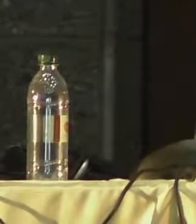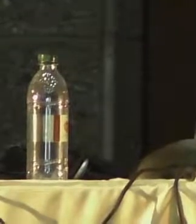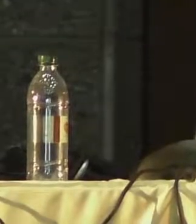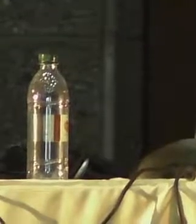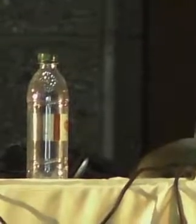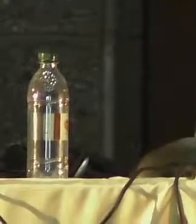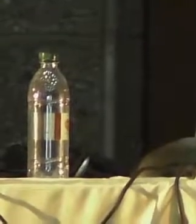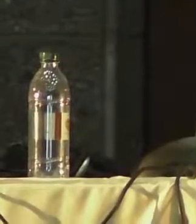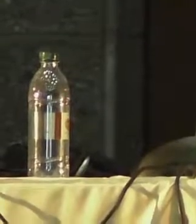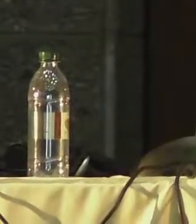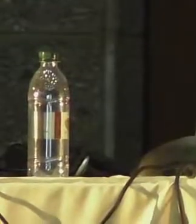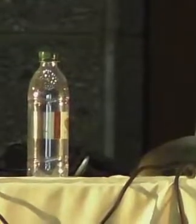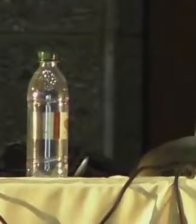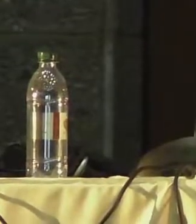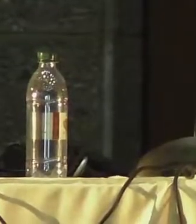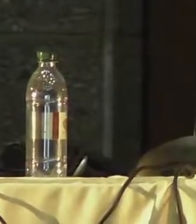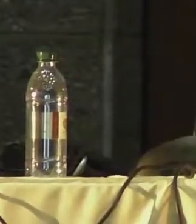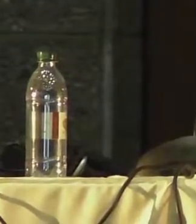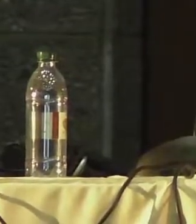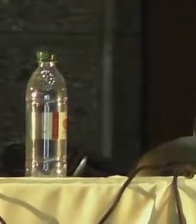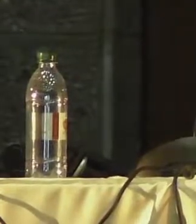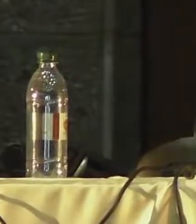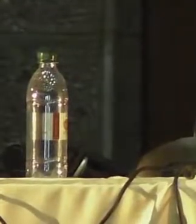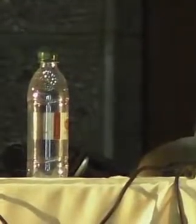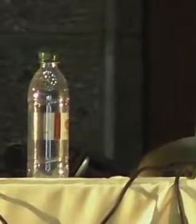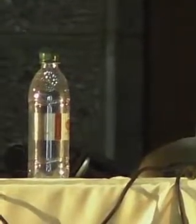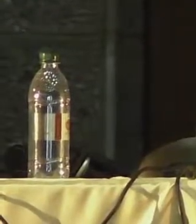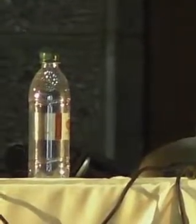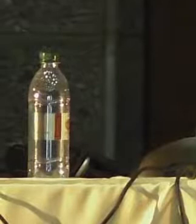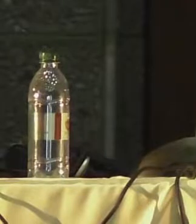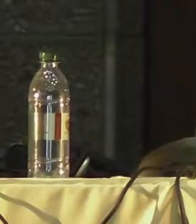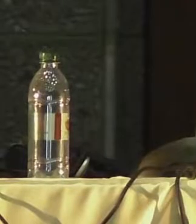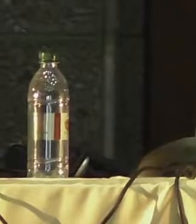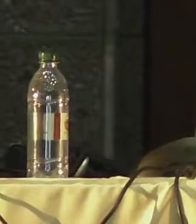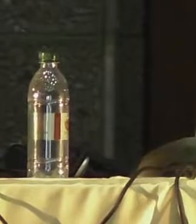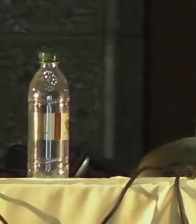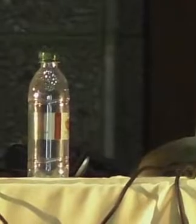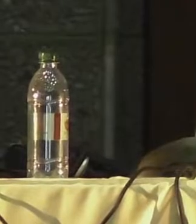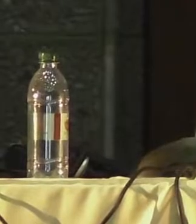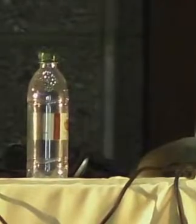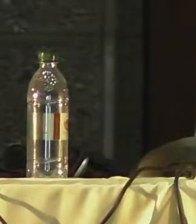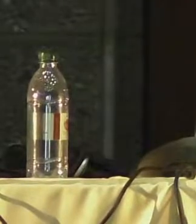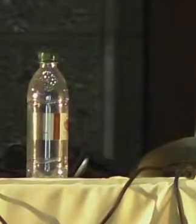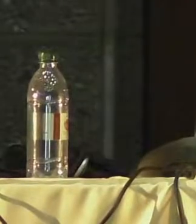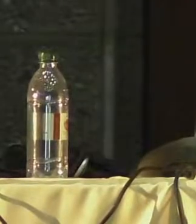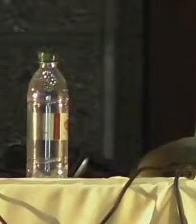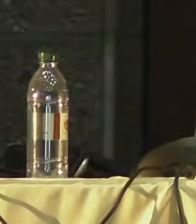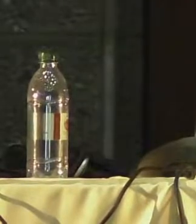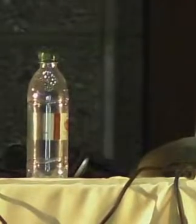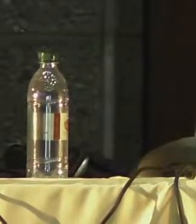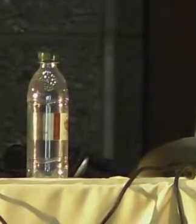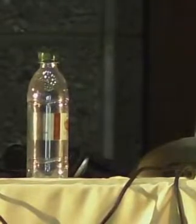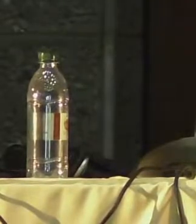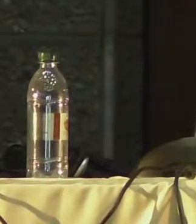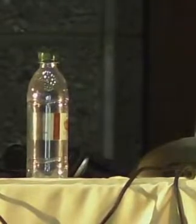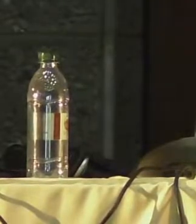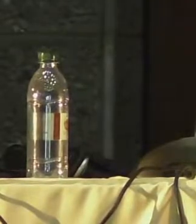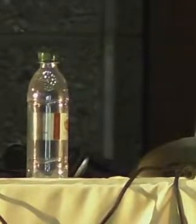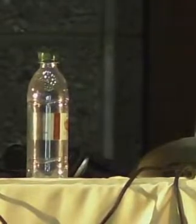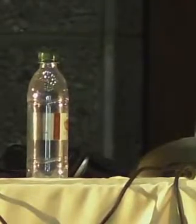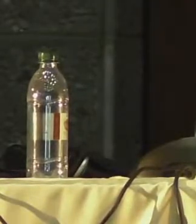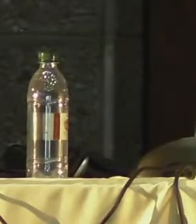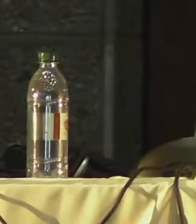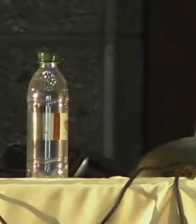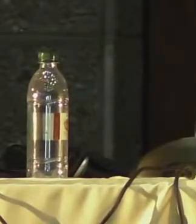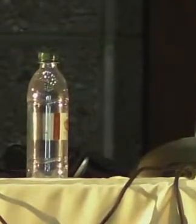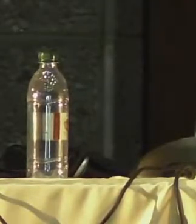reprioritization of funds from other programs, as well as the request from Provincial Treasury for additional funds.